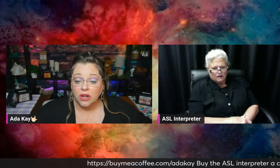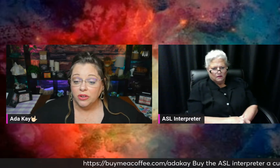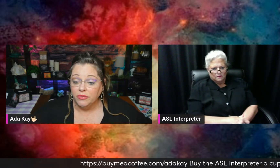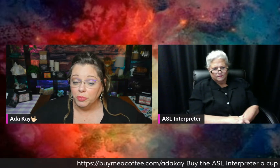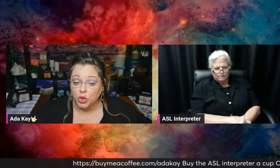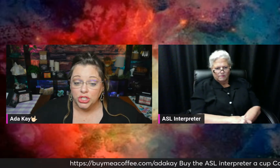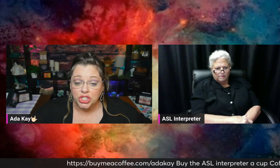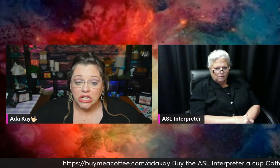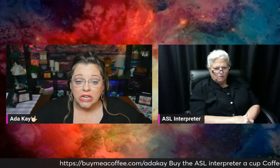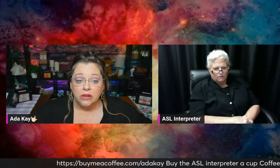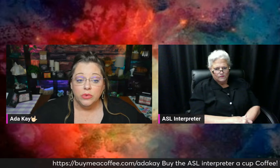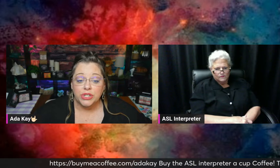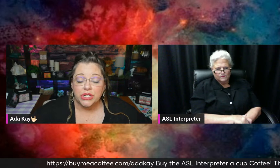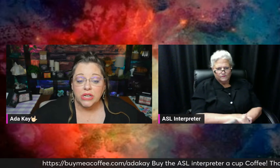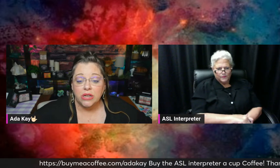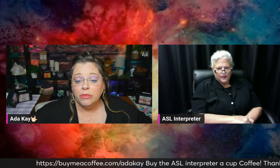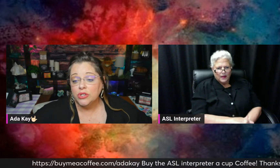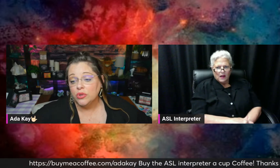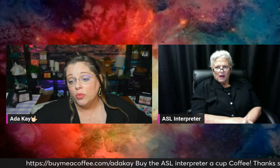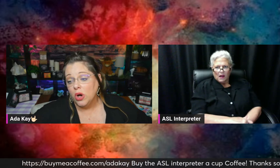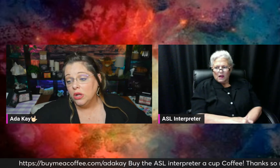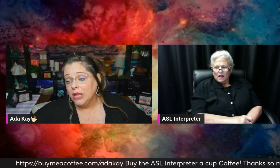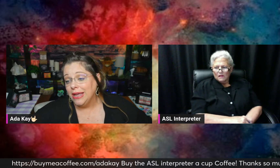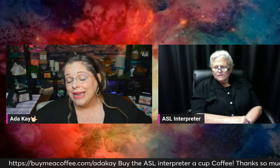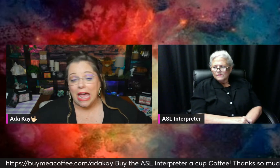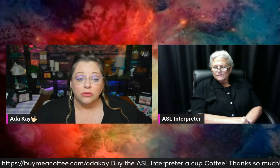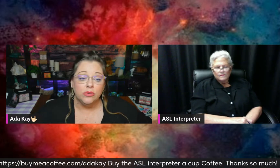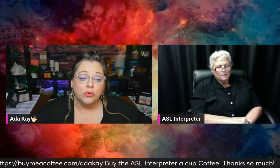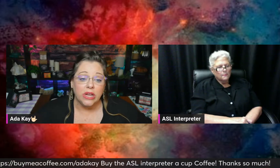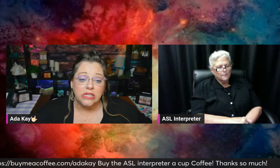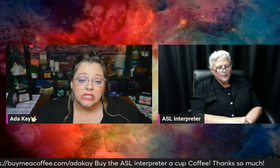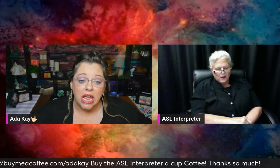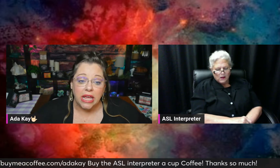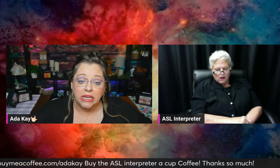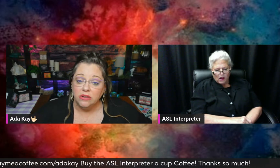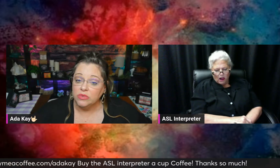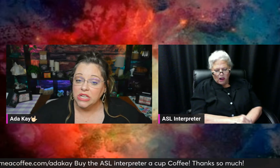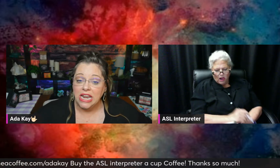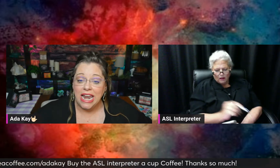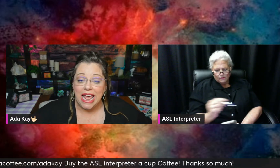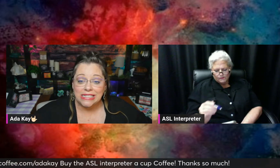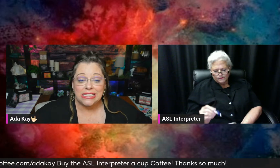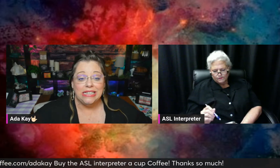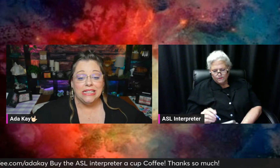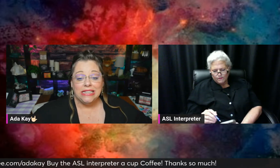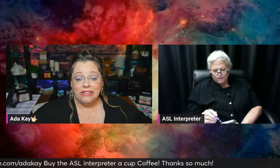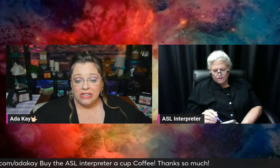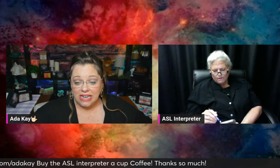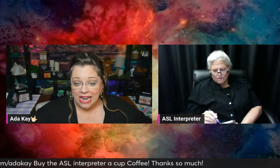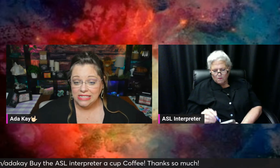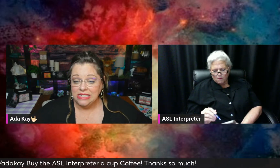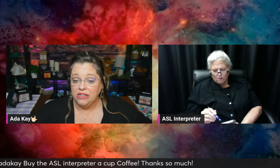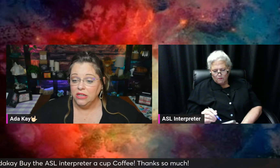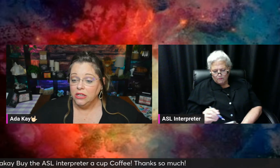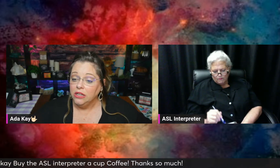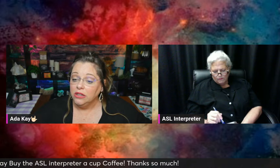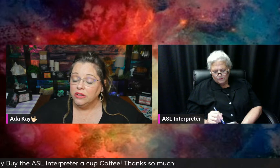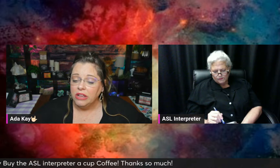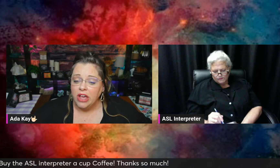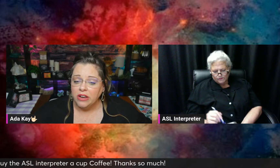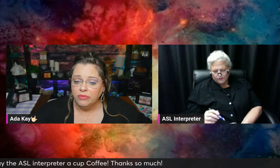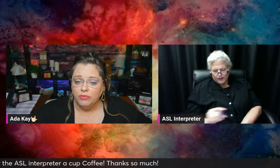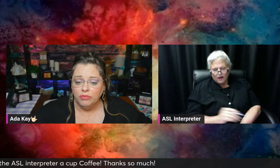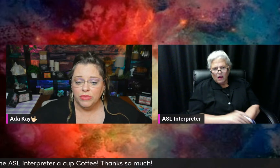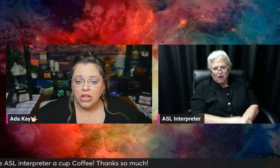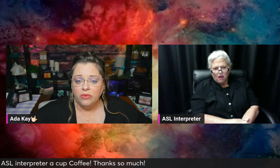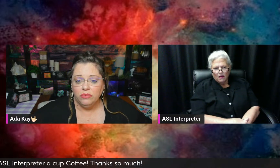end of a bush, which sent him into the wall and out of the race. And it was a nasty, nasty. They've